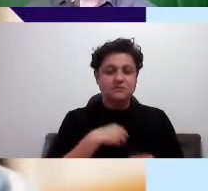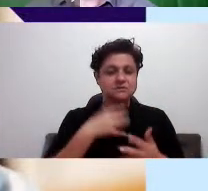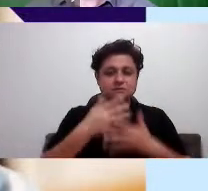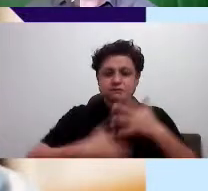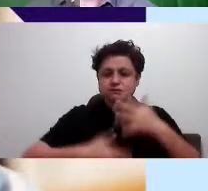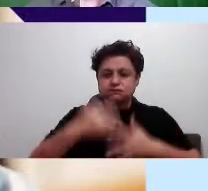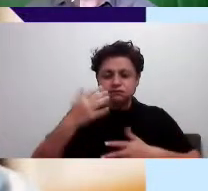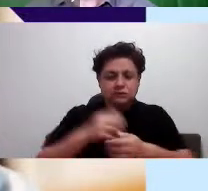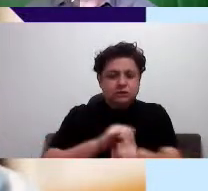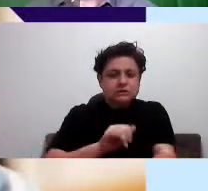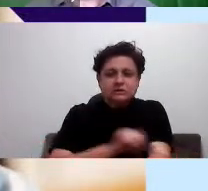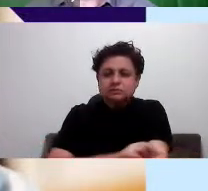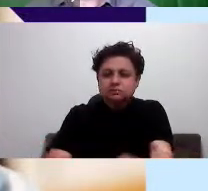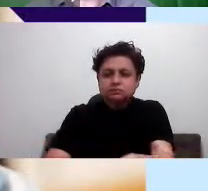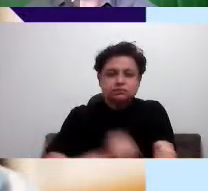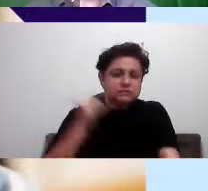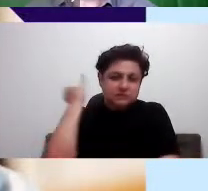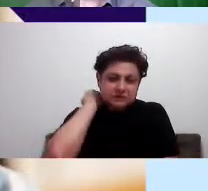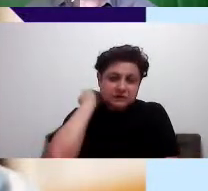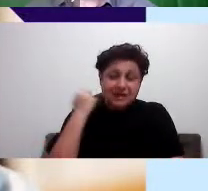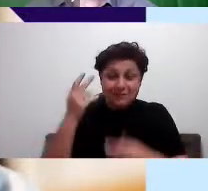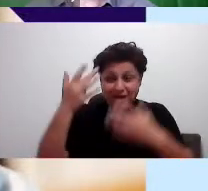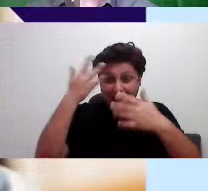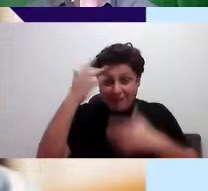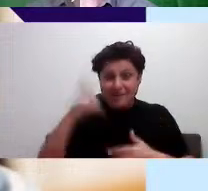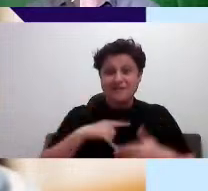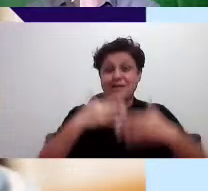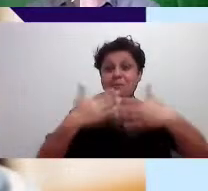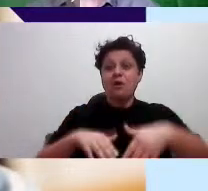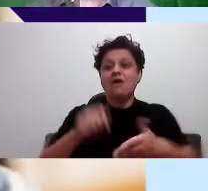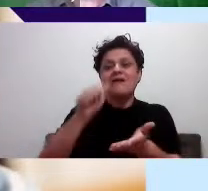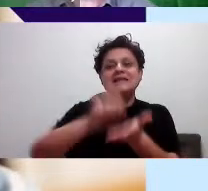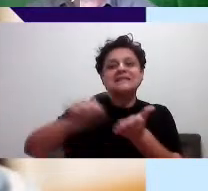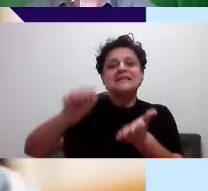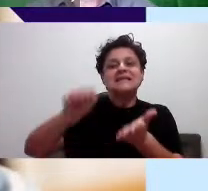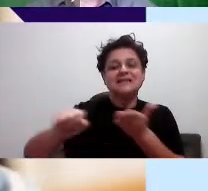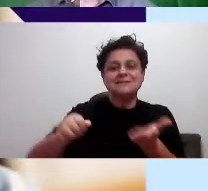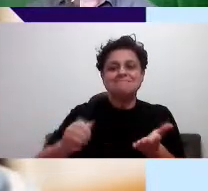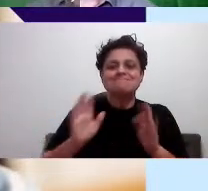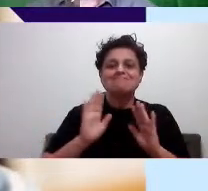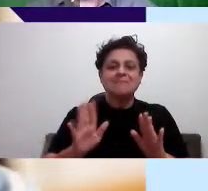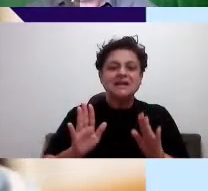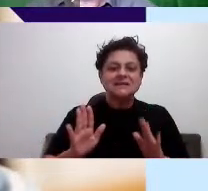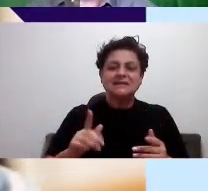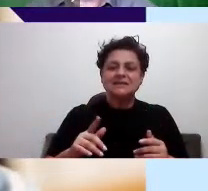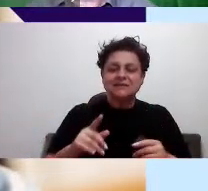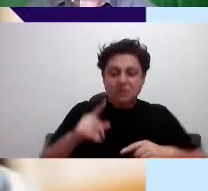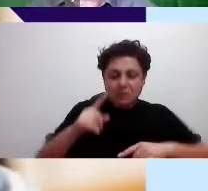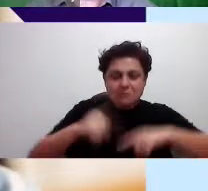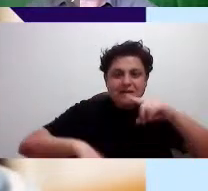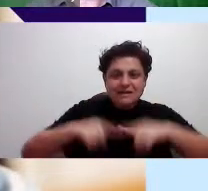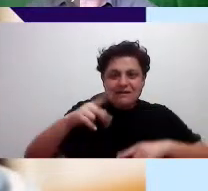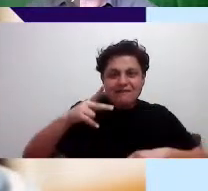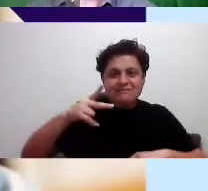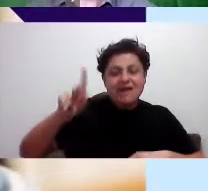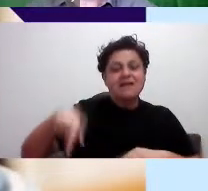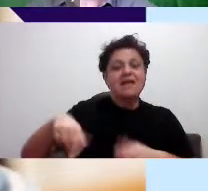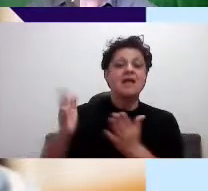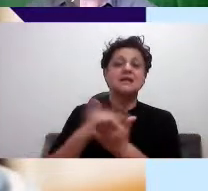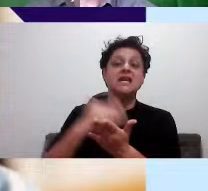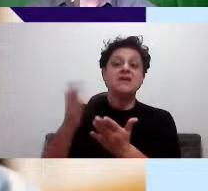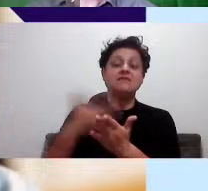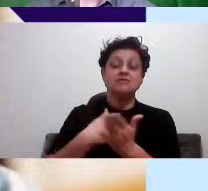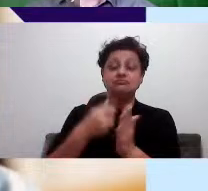But the only learning materials available to Sandra are her textbooks, which are too hard for her. They're above her